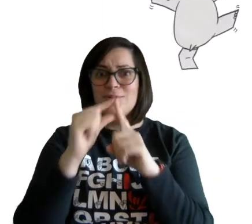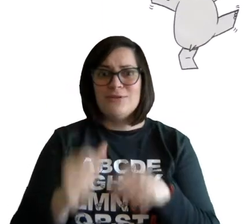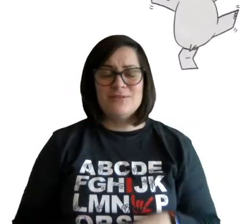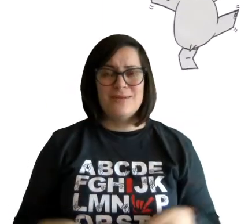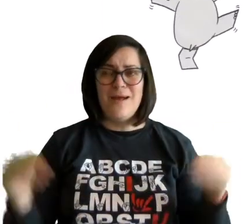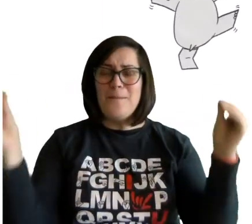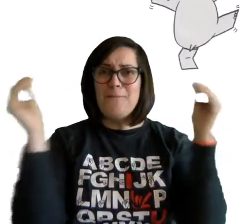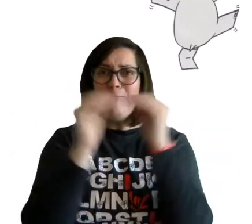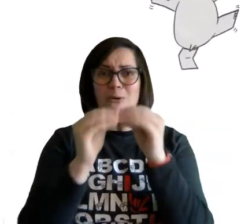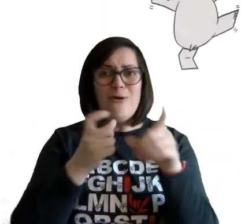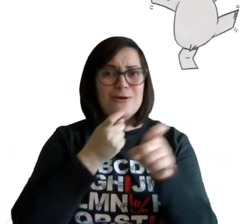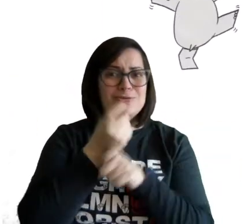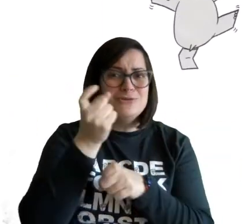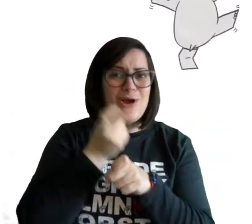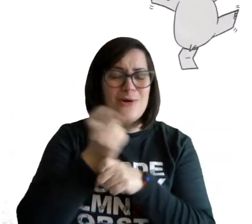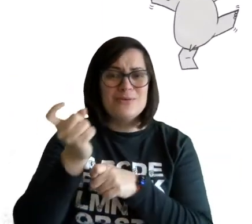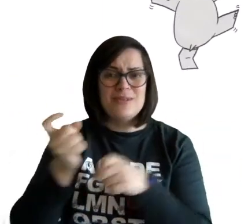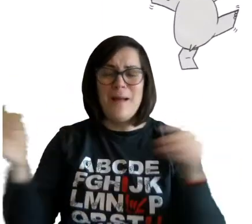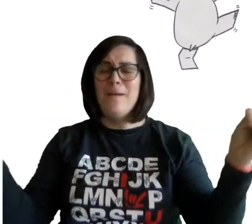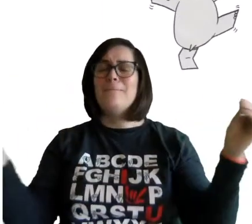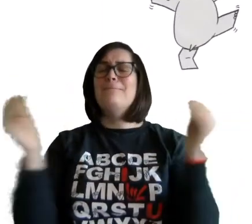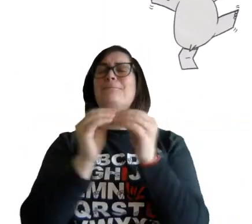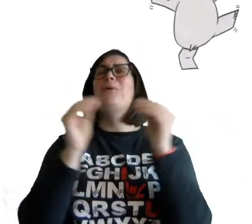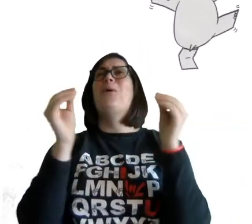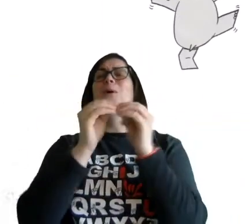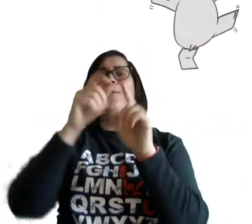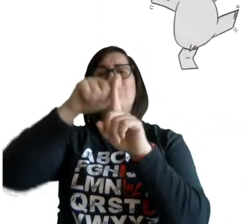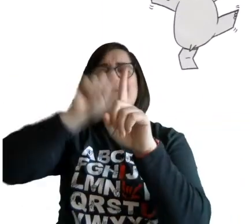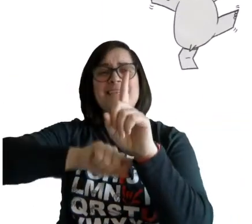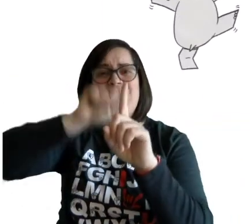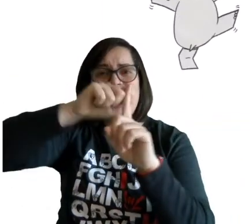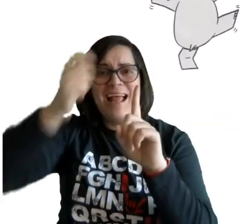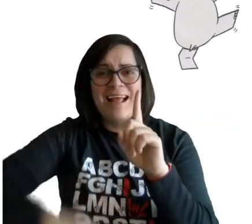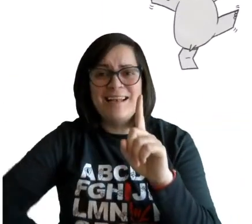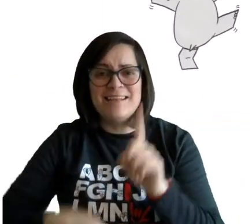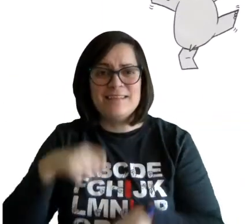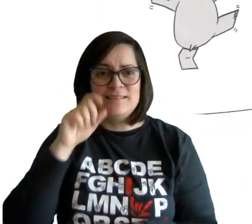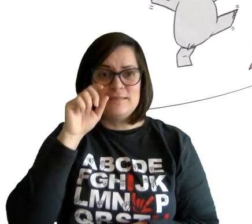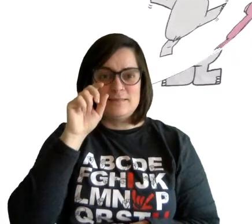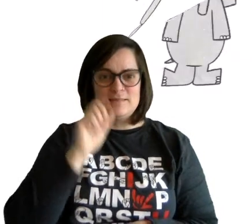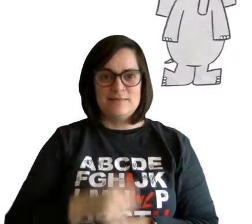More words. More jokes. More bananas.